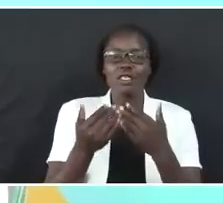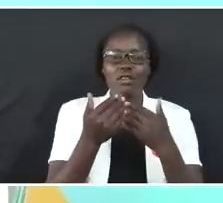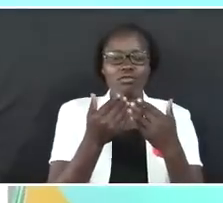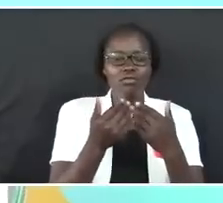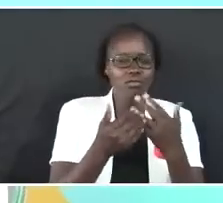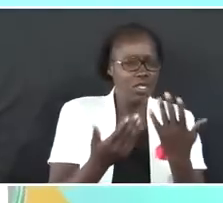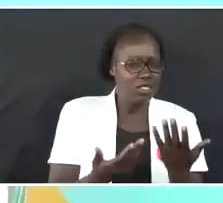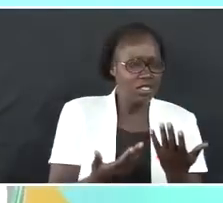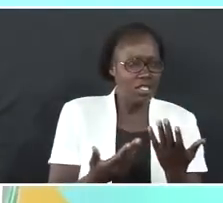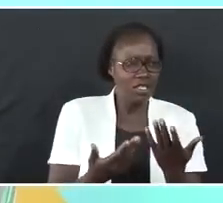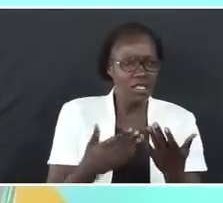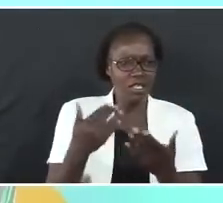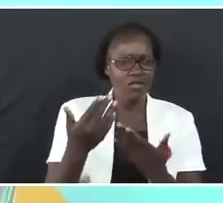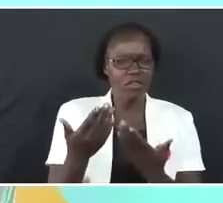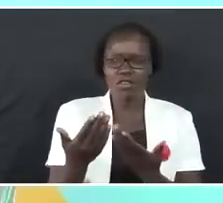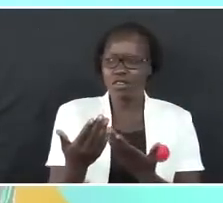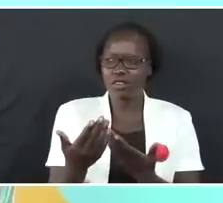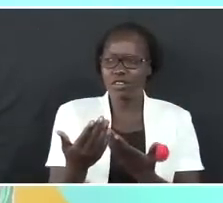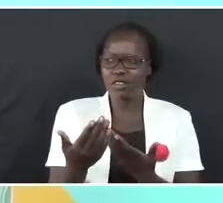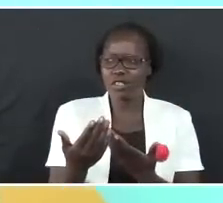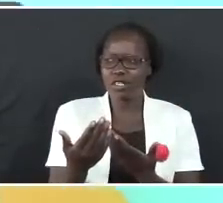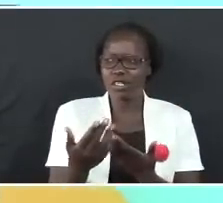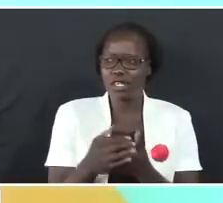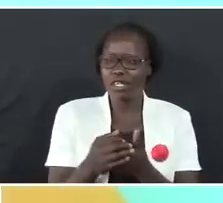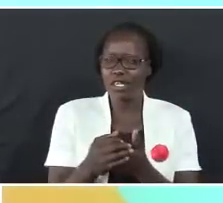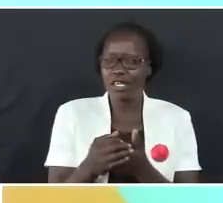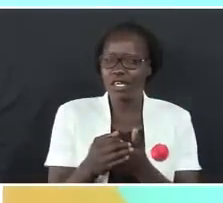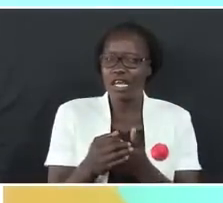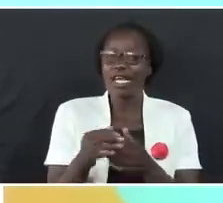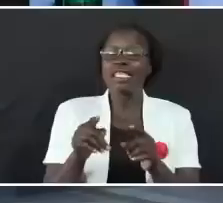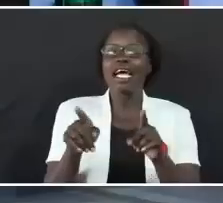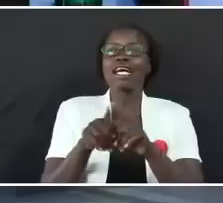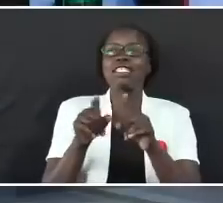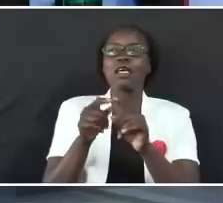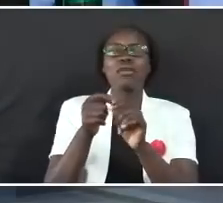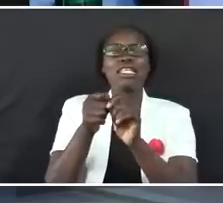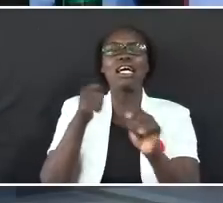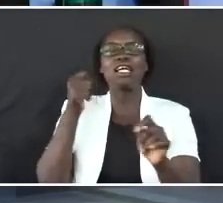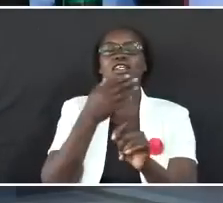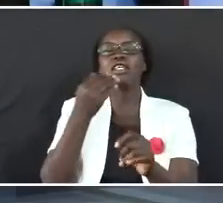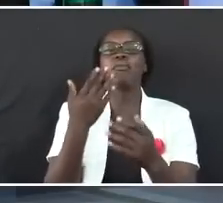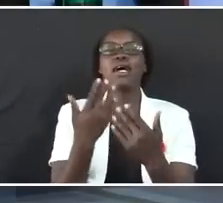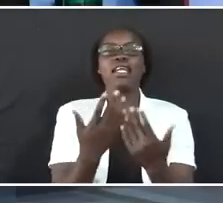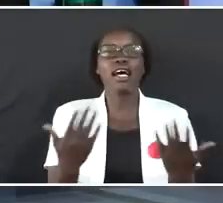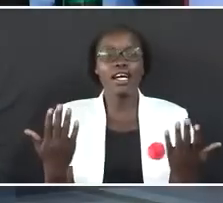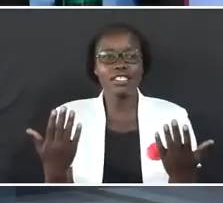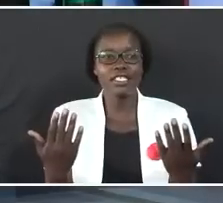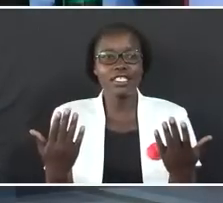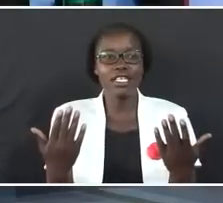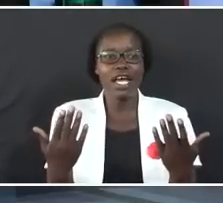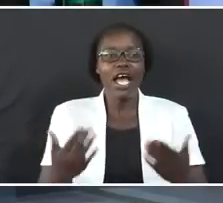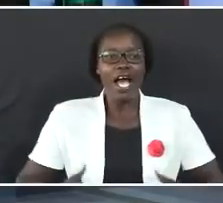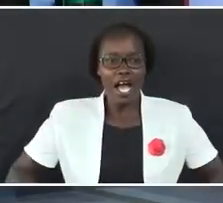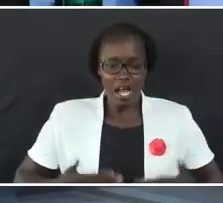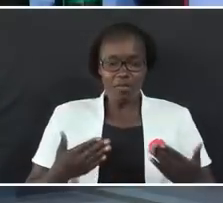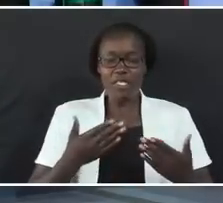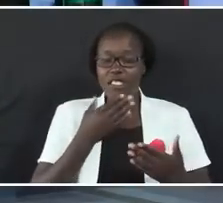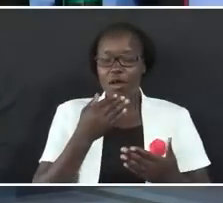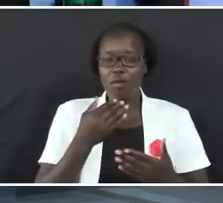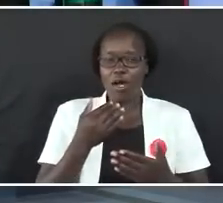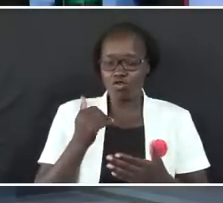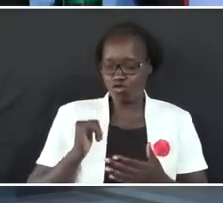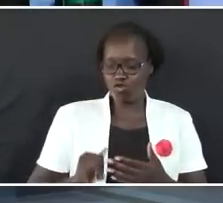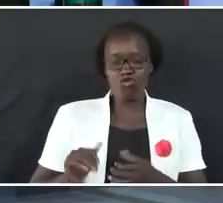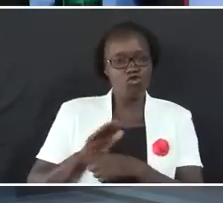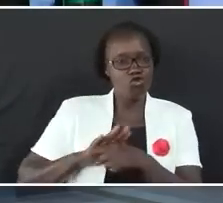a blessing from the Lord. They're like arrows in a man's hand. Happy is a man whose quiver is